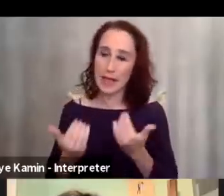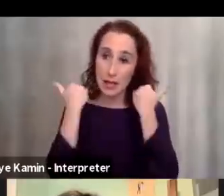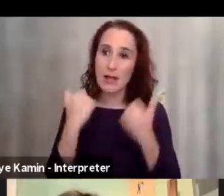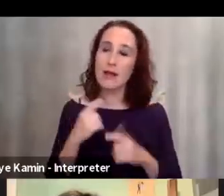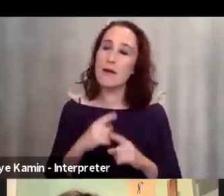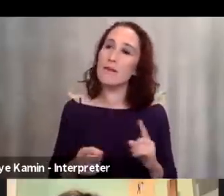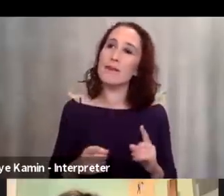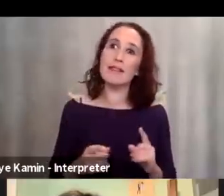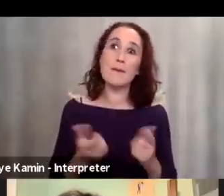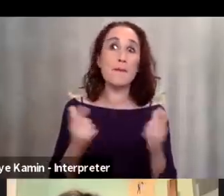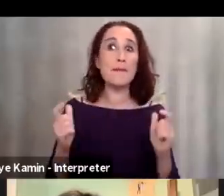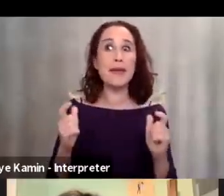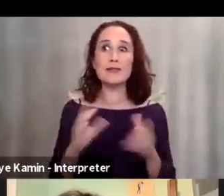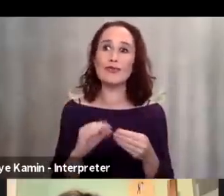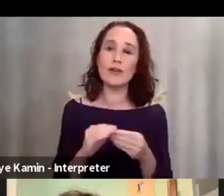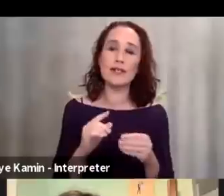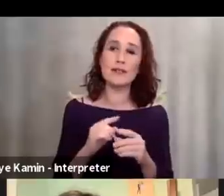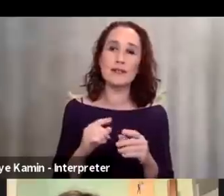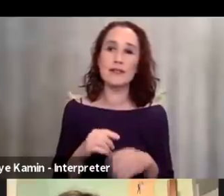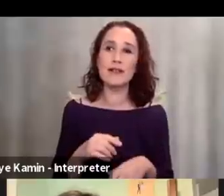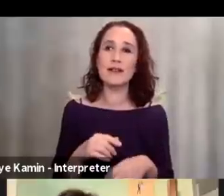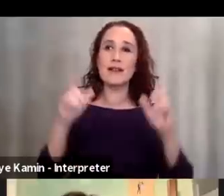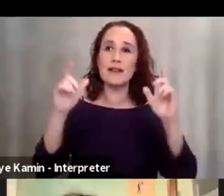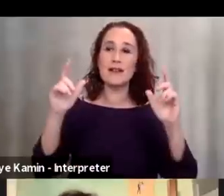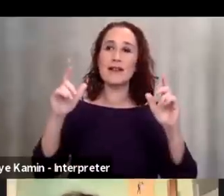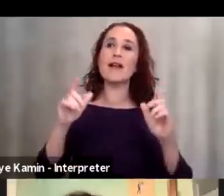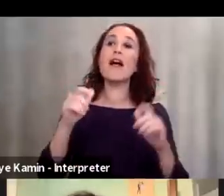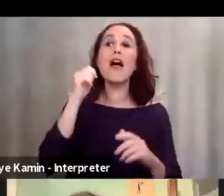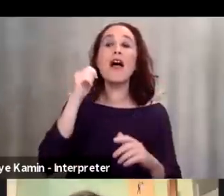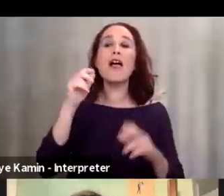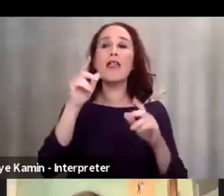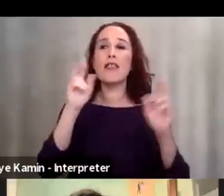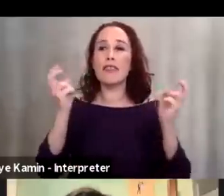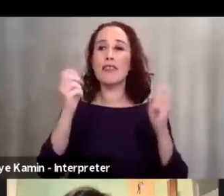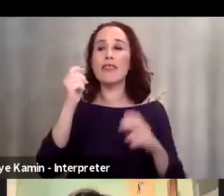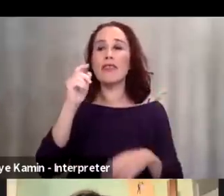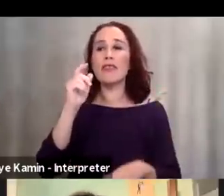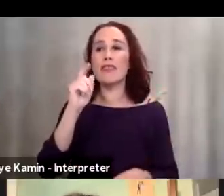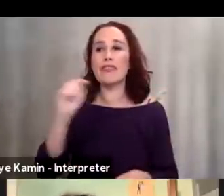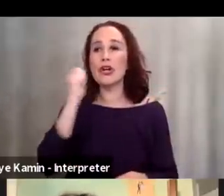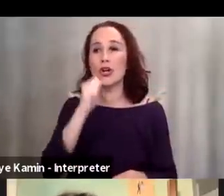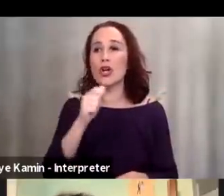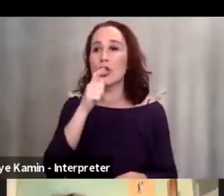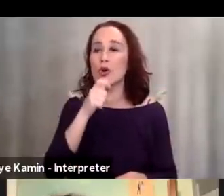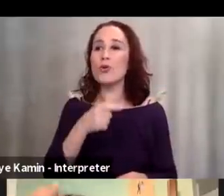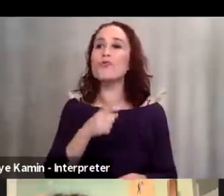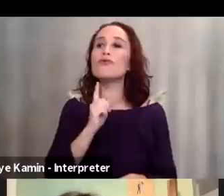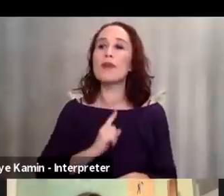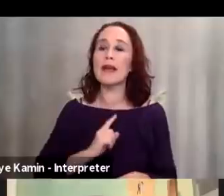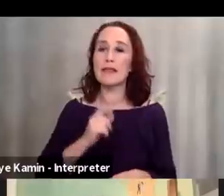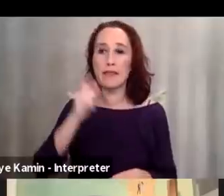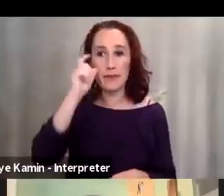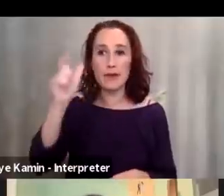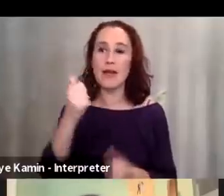too. And The Girl Who Drank the Moon would be another one. And then really anything by Jonathan Auxier, The